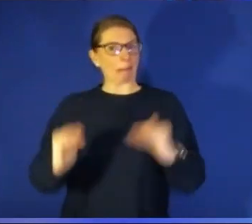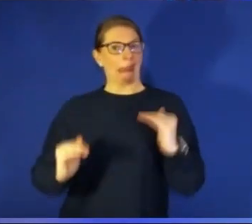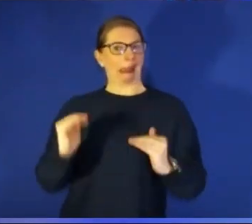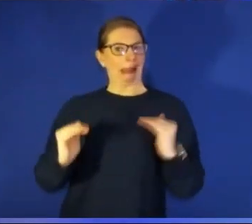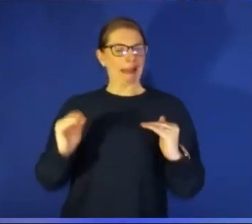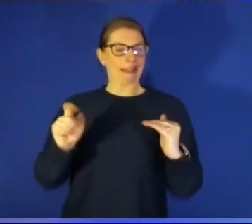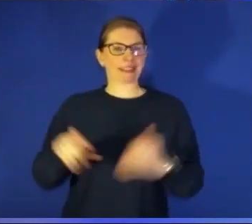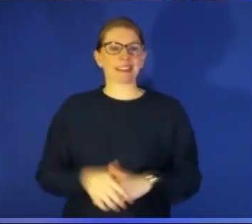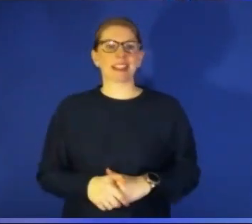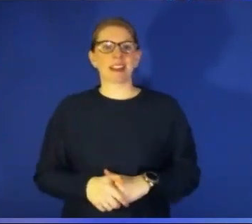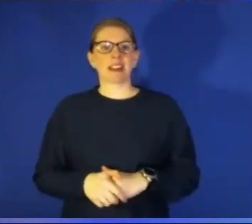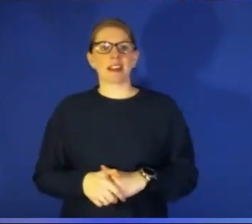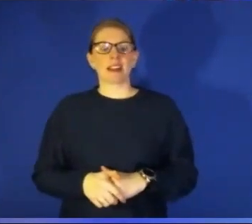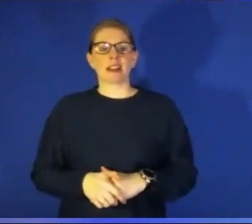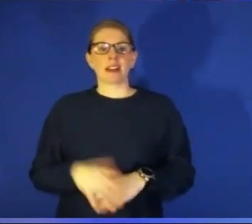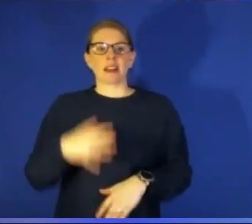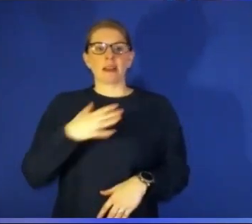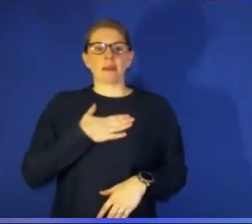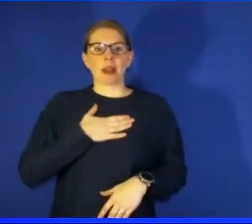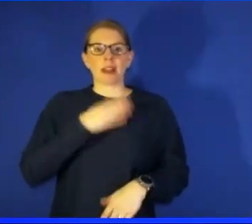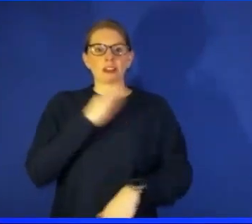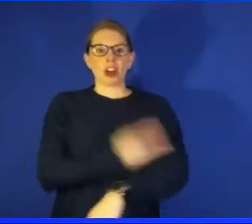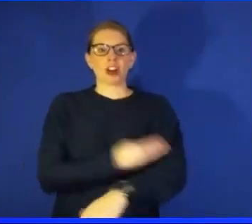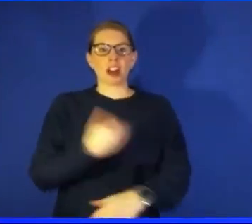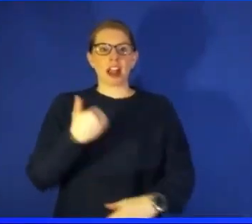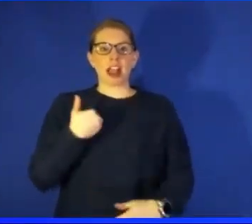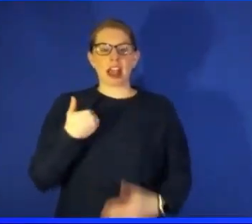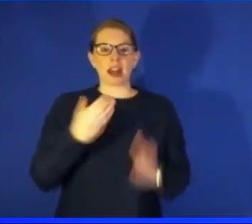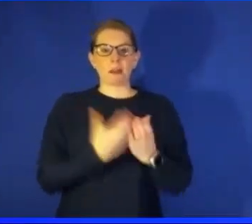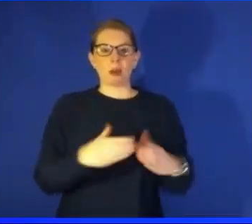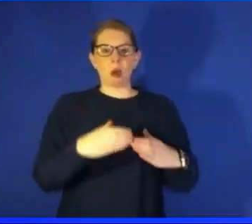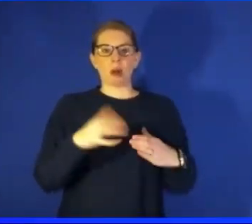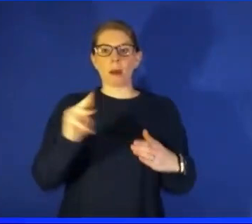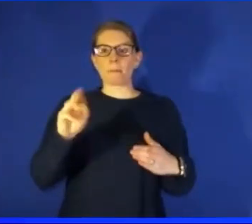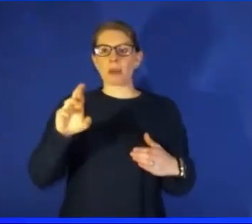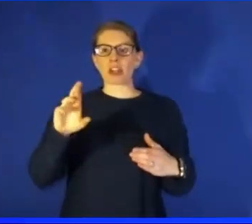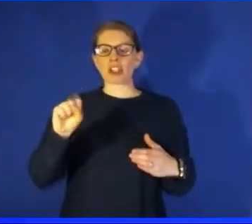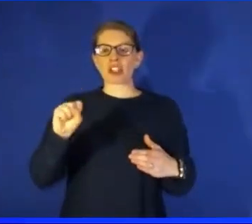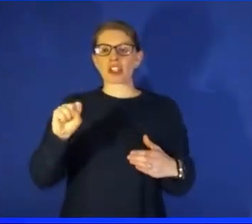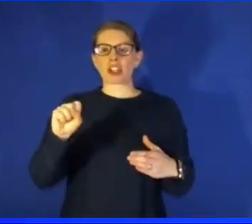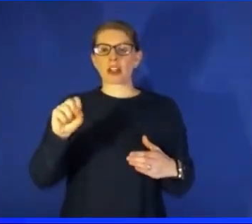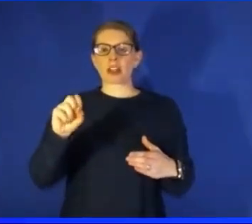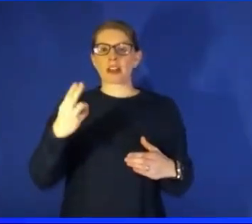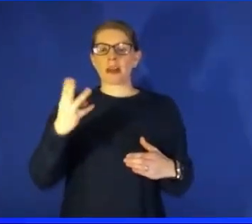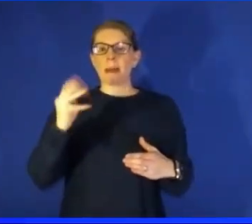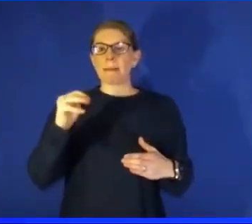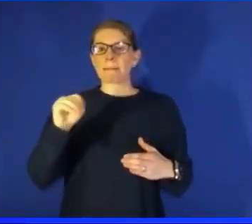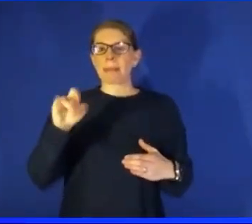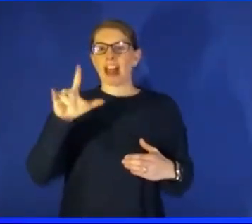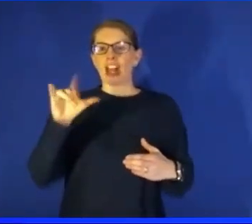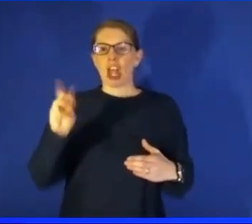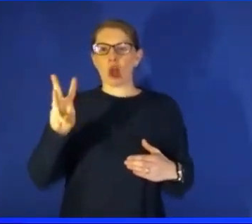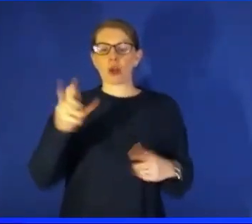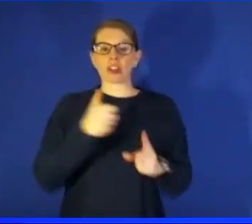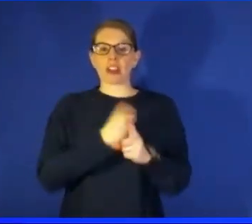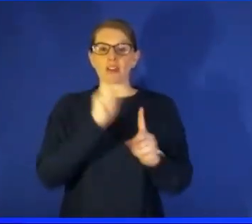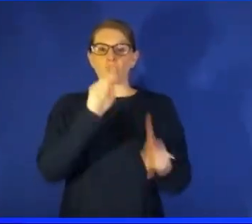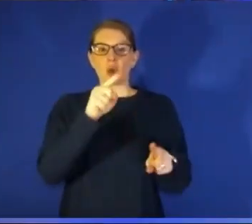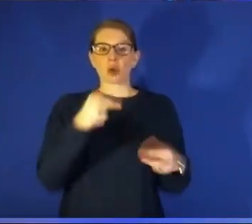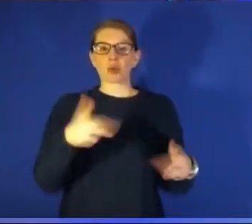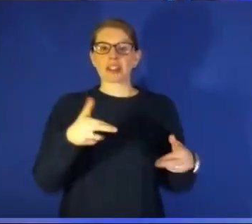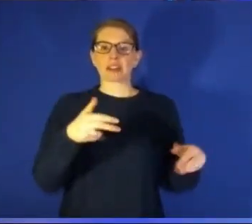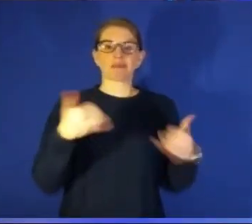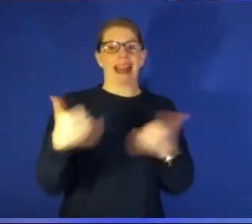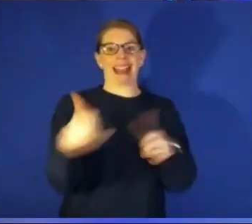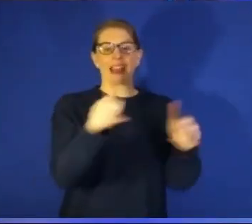balance. had a bowl of marshmallows this morning for a snack. So, but she's going to go to school. She's going to have some recess. So we're going to have that. Okay, so you're going to let it